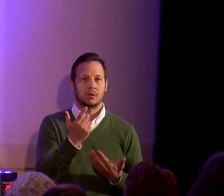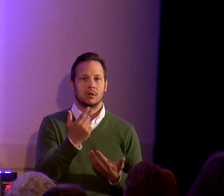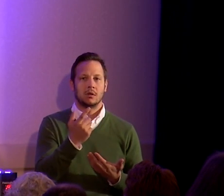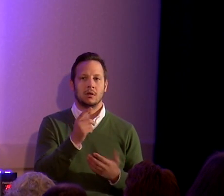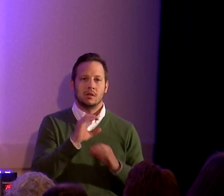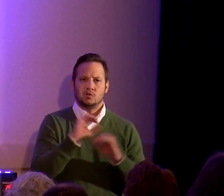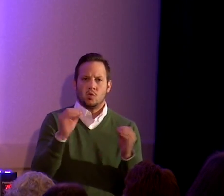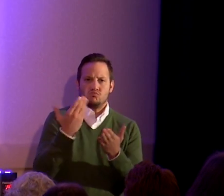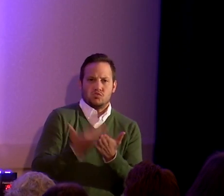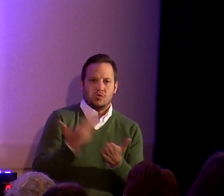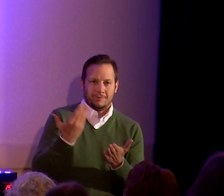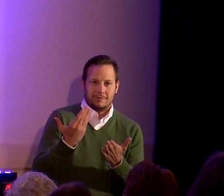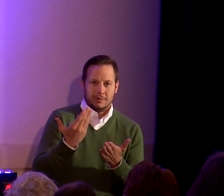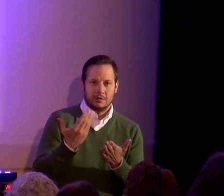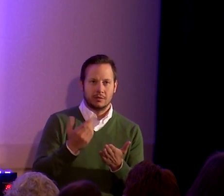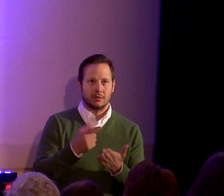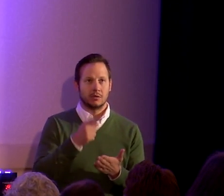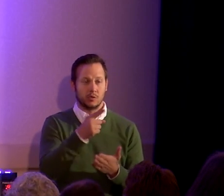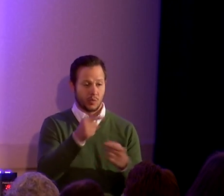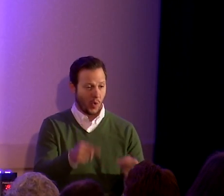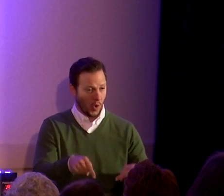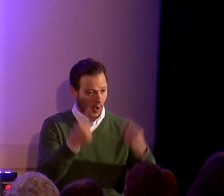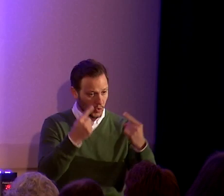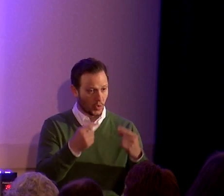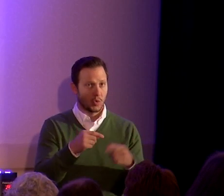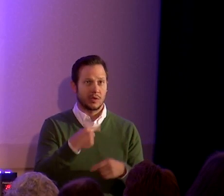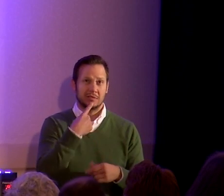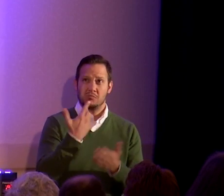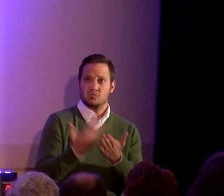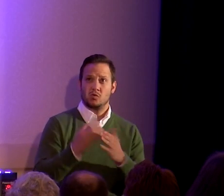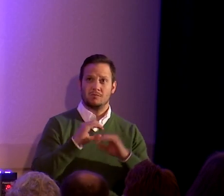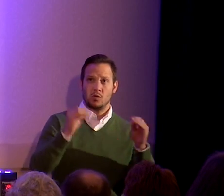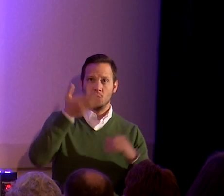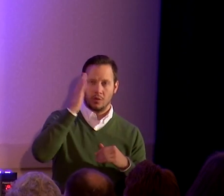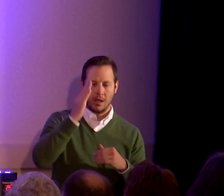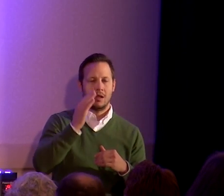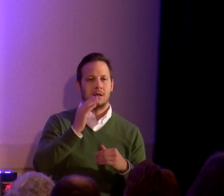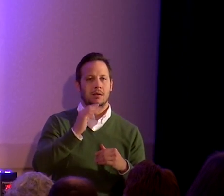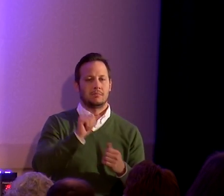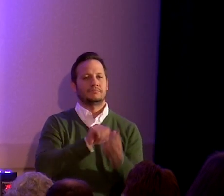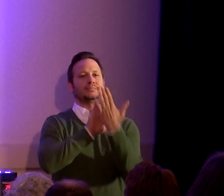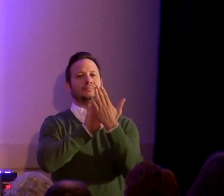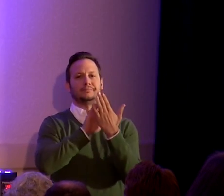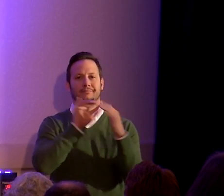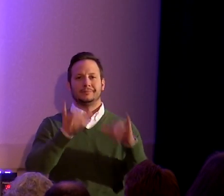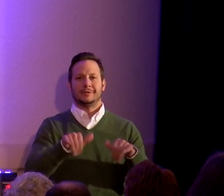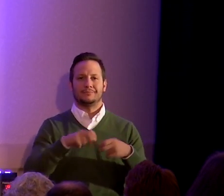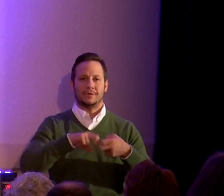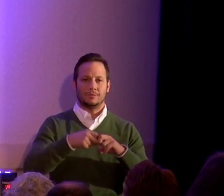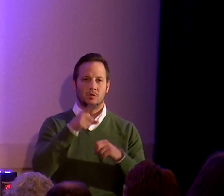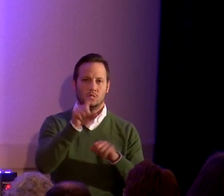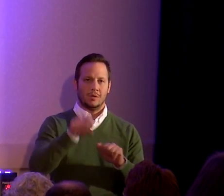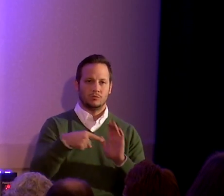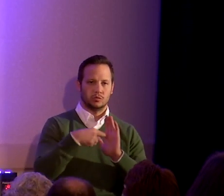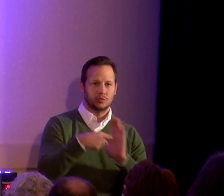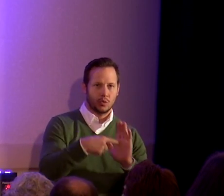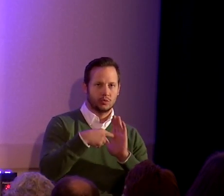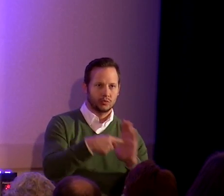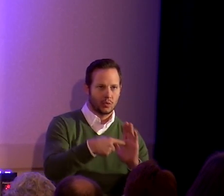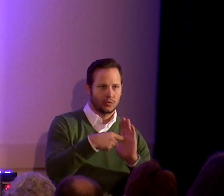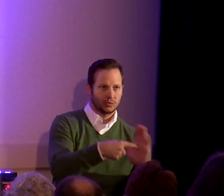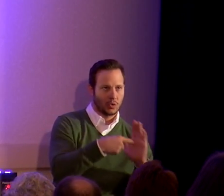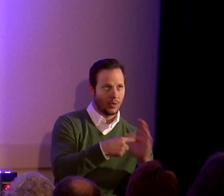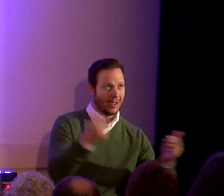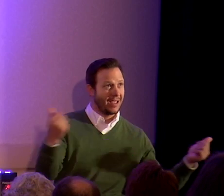isn't a God, because in order to make that argument, in order to have that proof, you run into the exact same problem. You have to show every single thing that is in